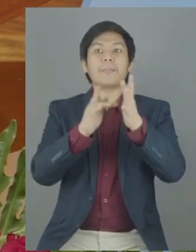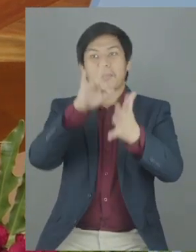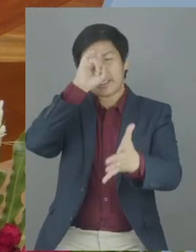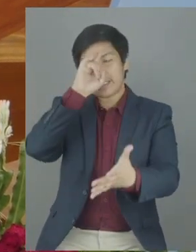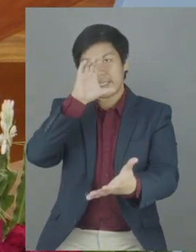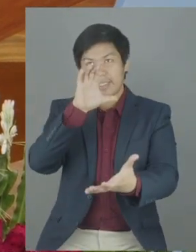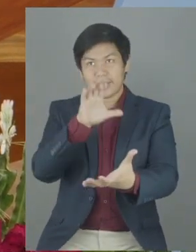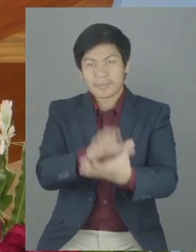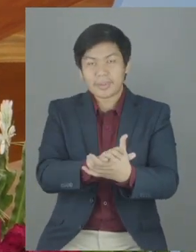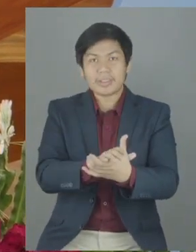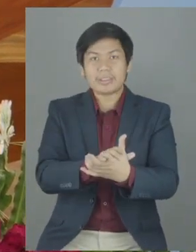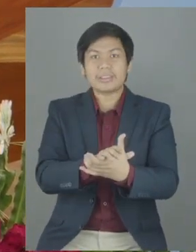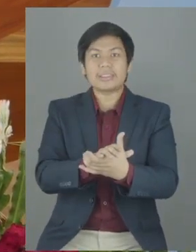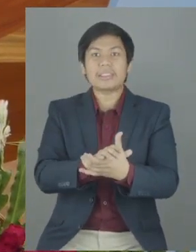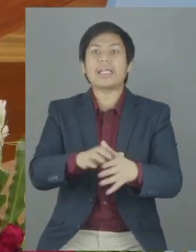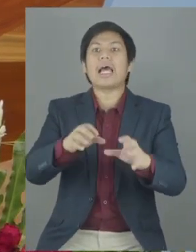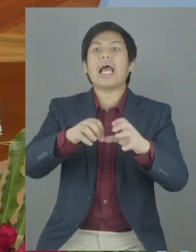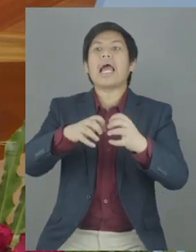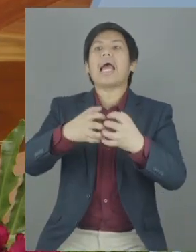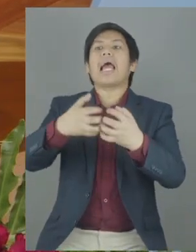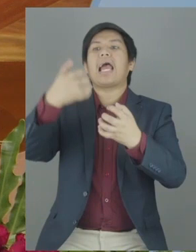exiles.